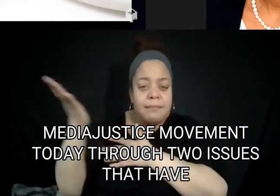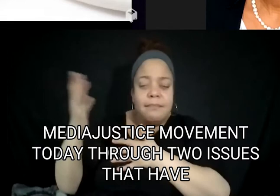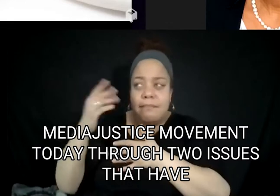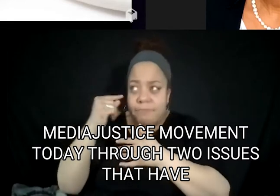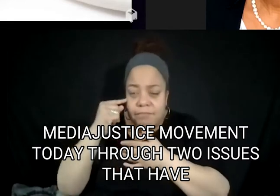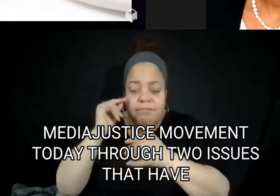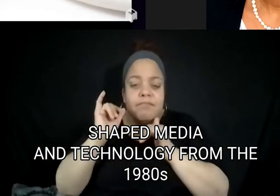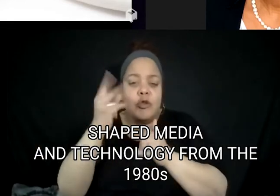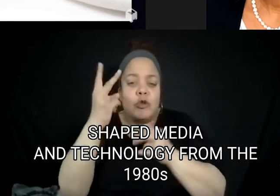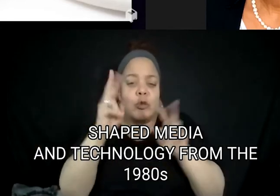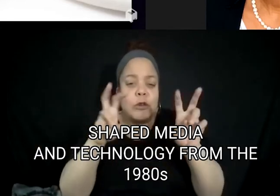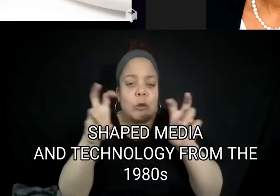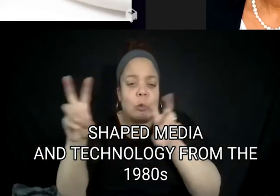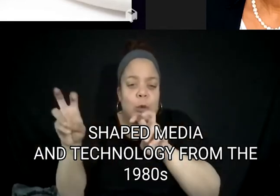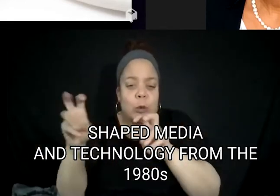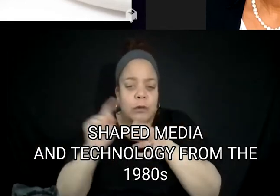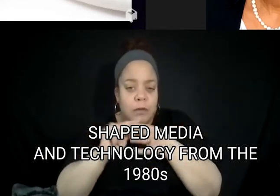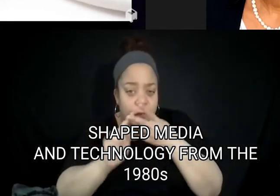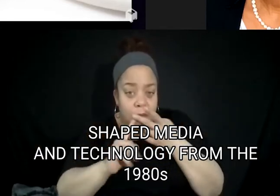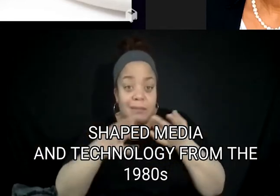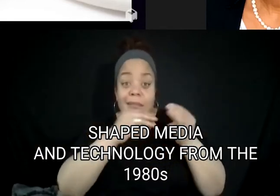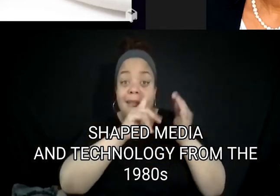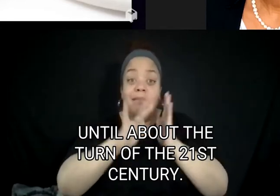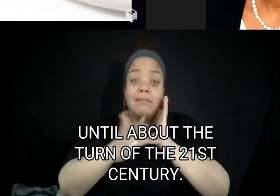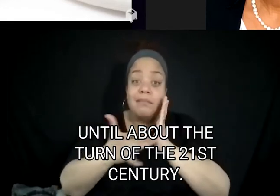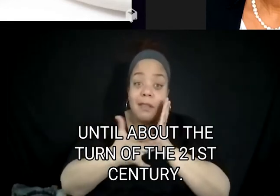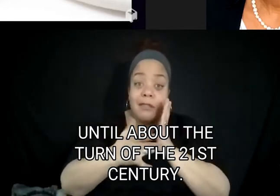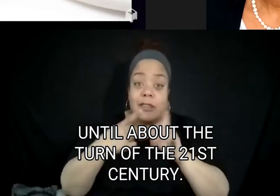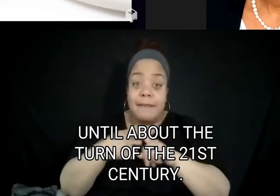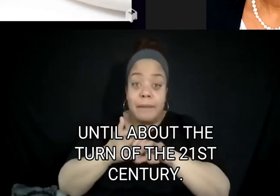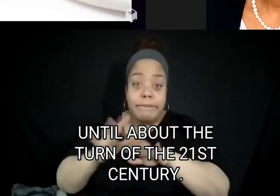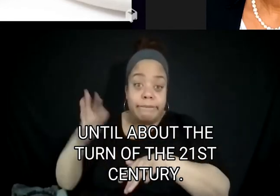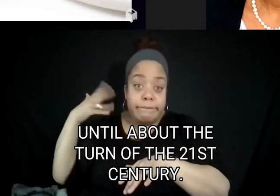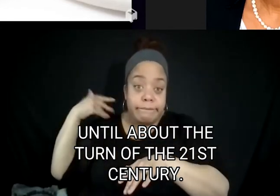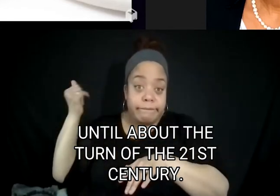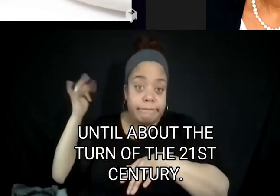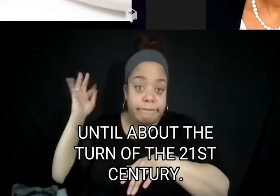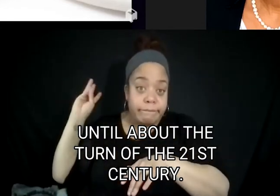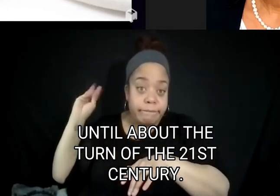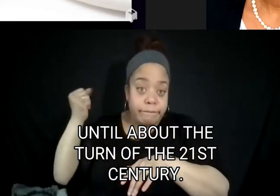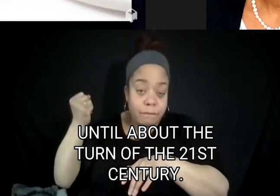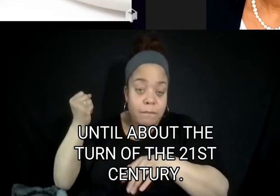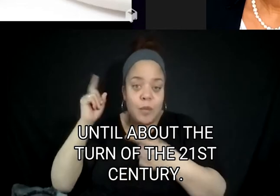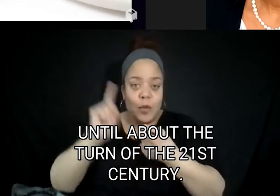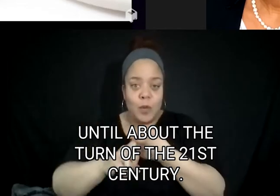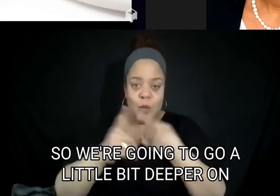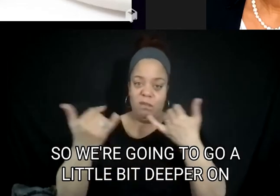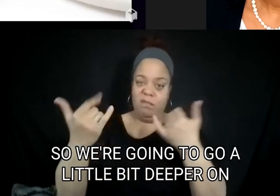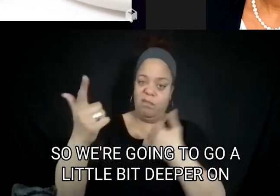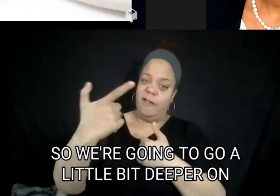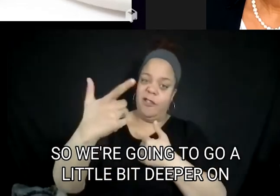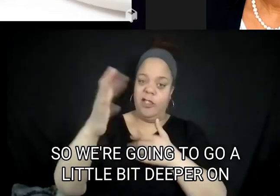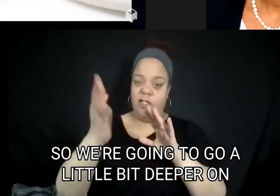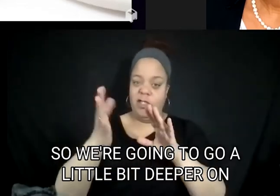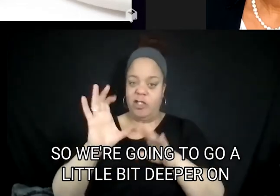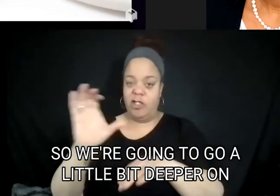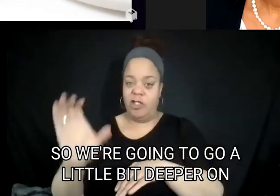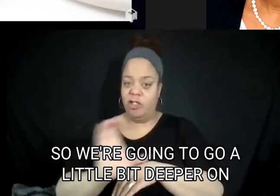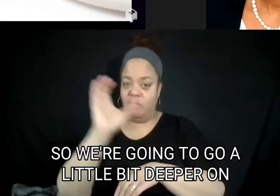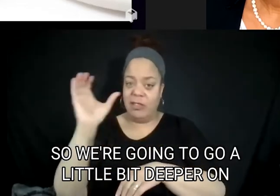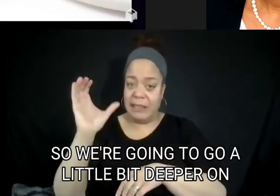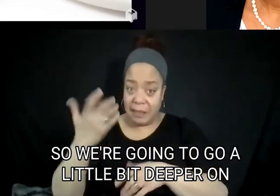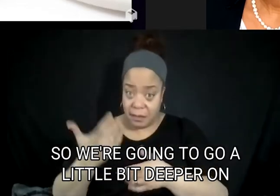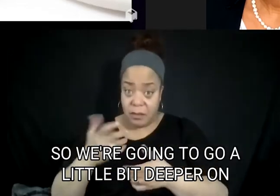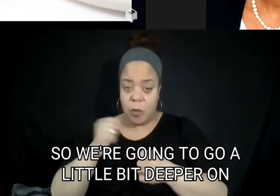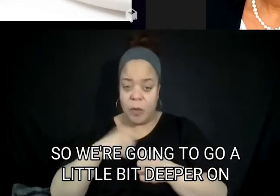of the 21st century. So we're going to go a little bit deeper on media consolidation and deregulation. Now, to keep it fun